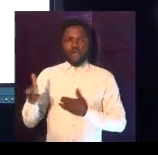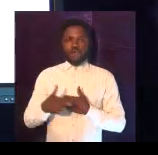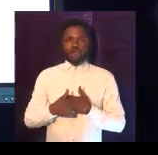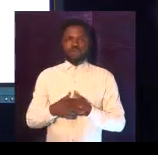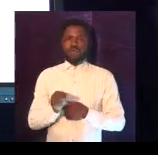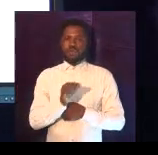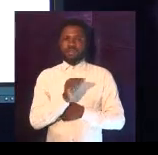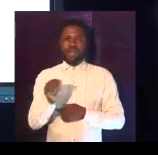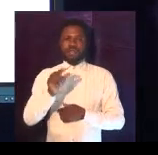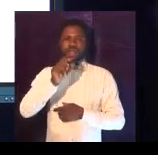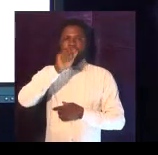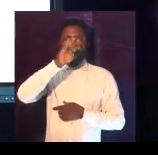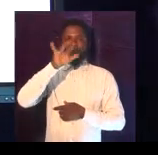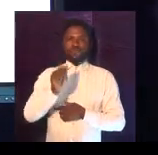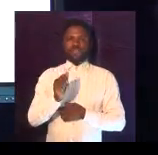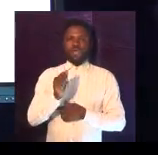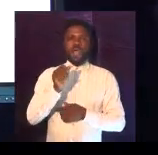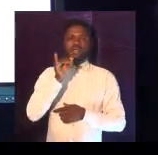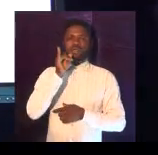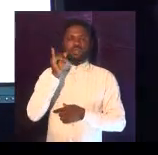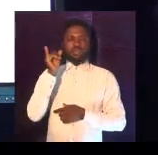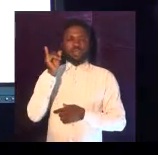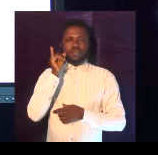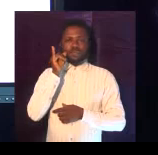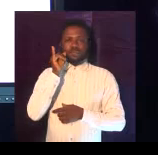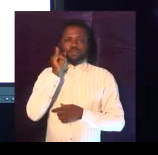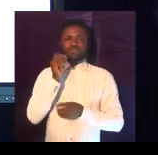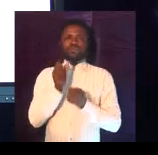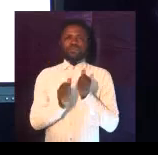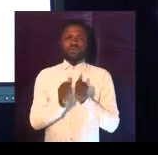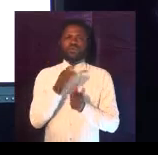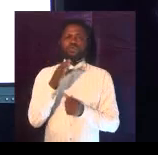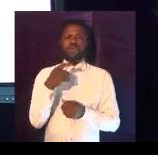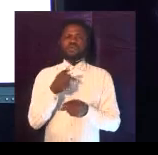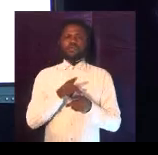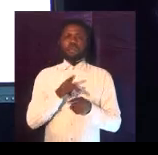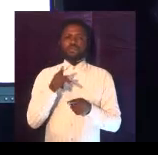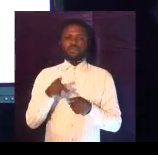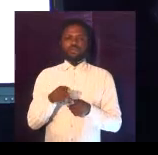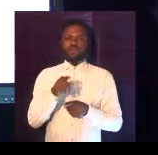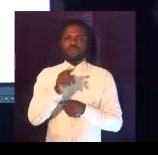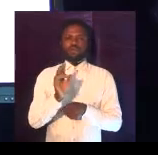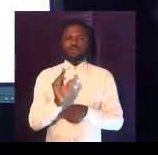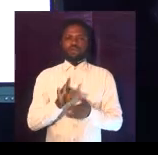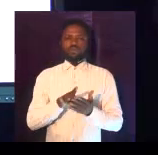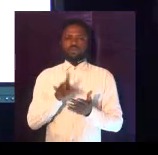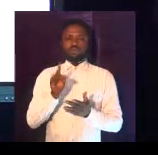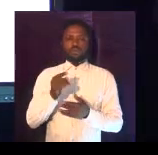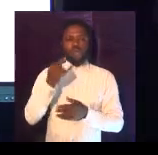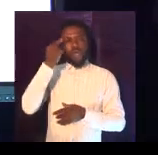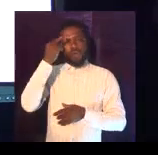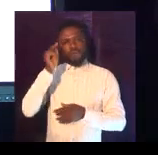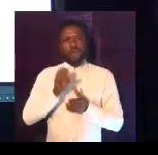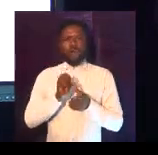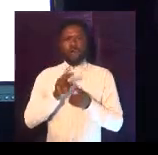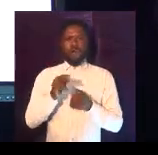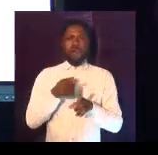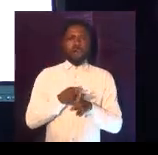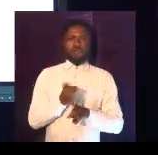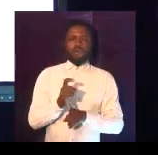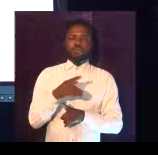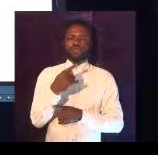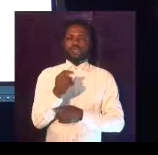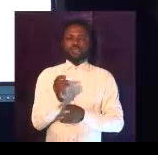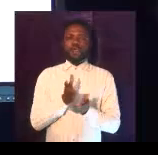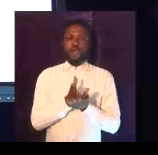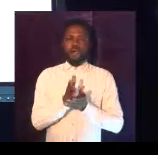My father returned dash Abuja yesterday. Which of the prepositions did you choose? For